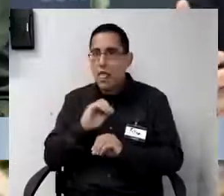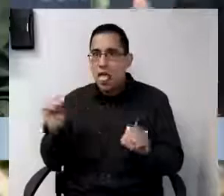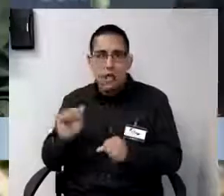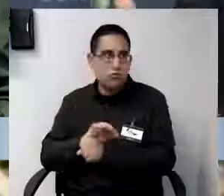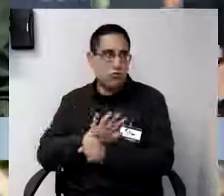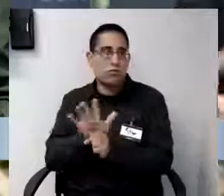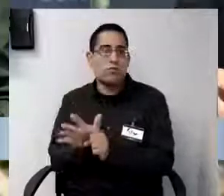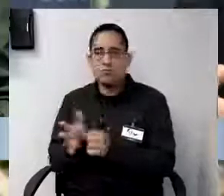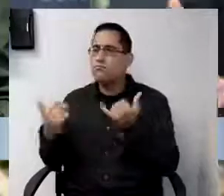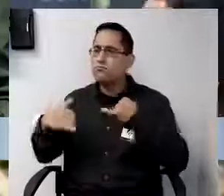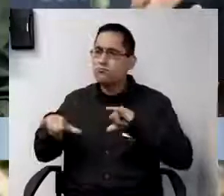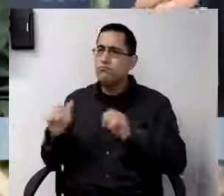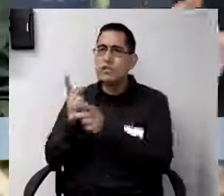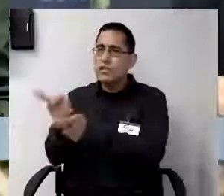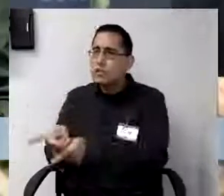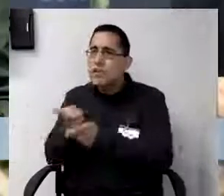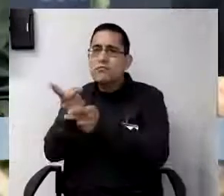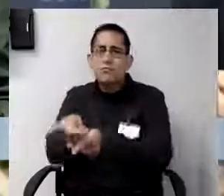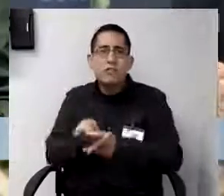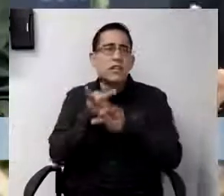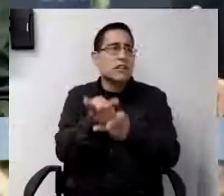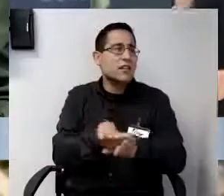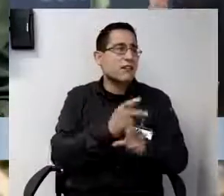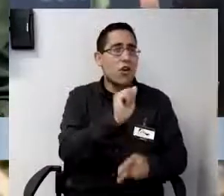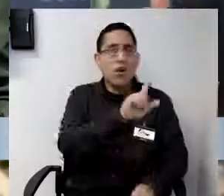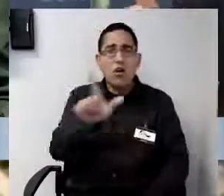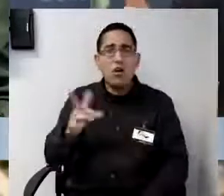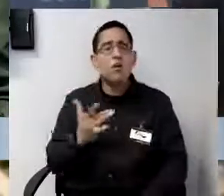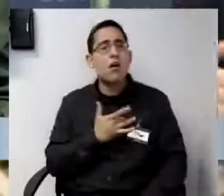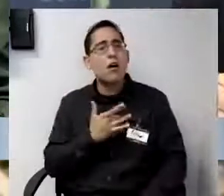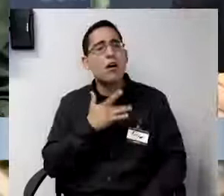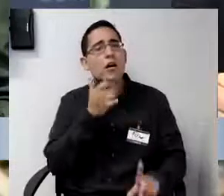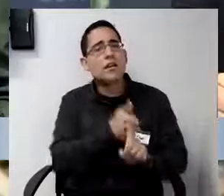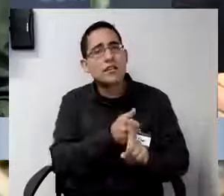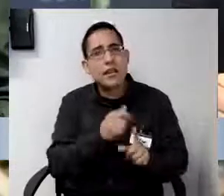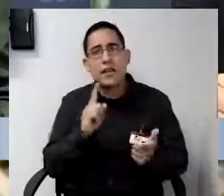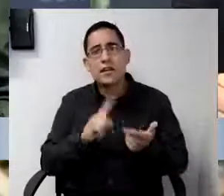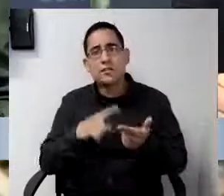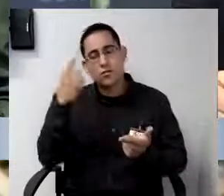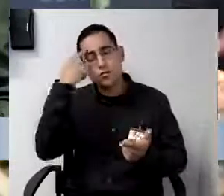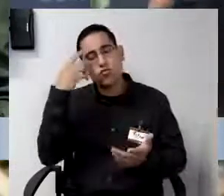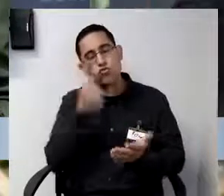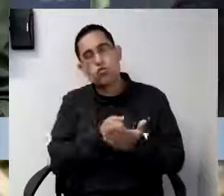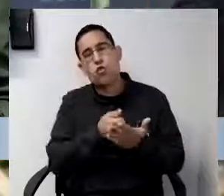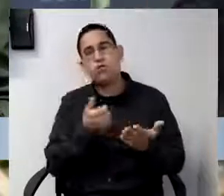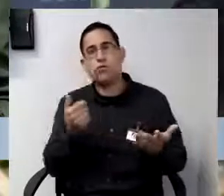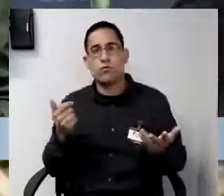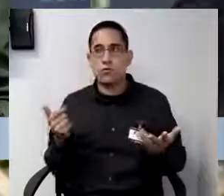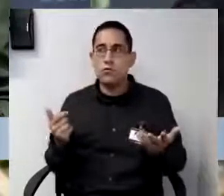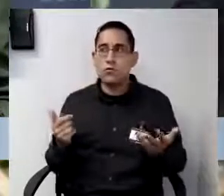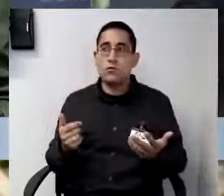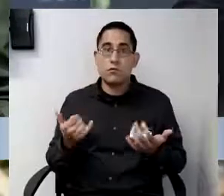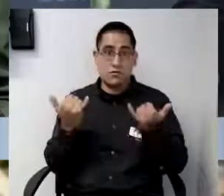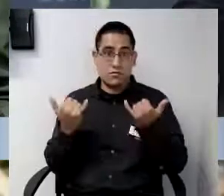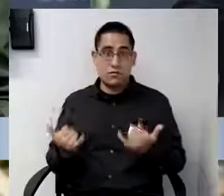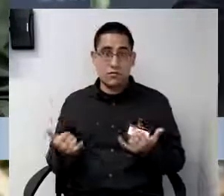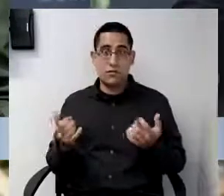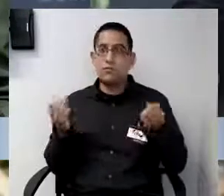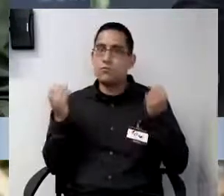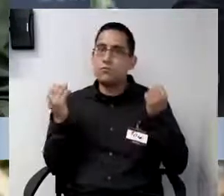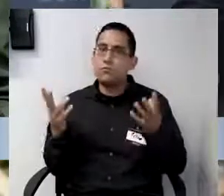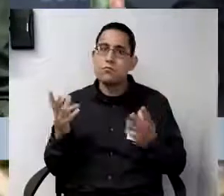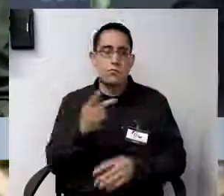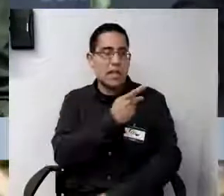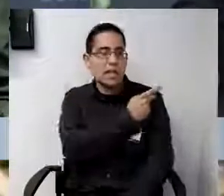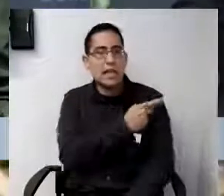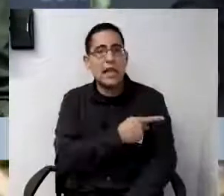we'd still be taking care of all those other, heart attacks and strokes and everything. But now we have many patients that are coming to us